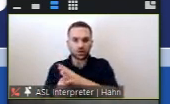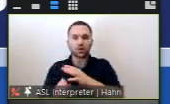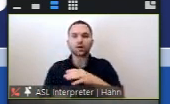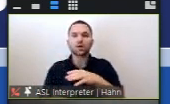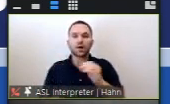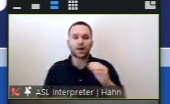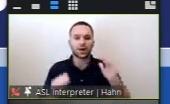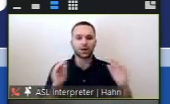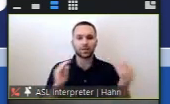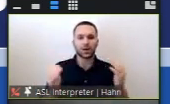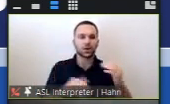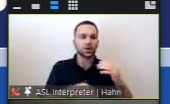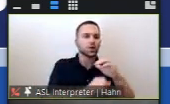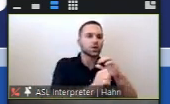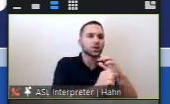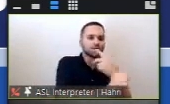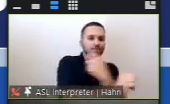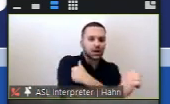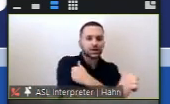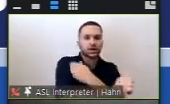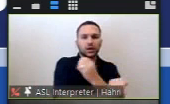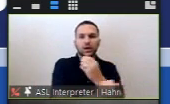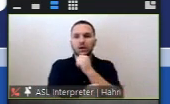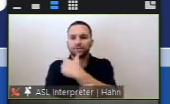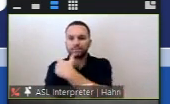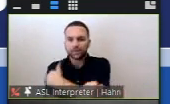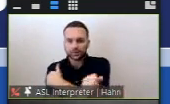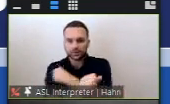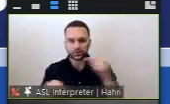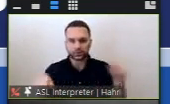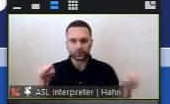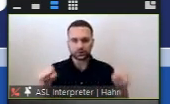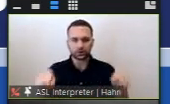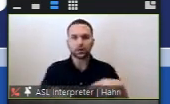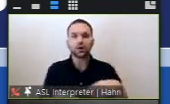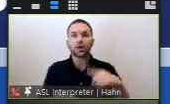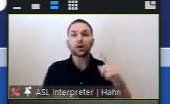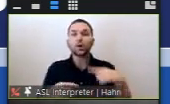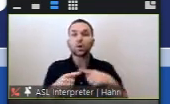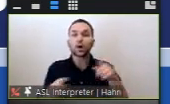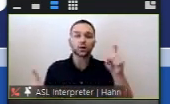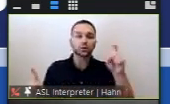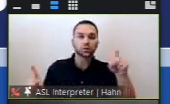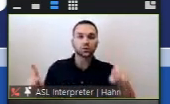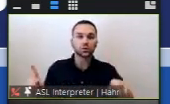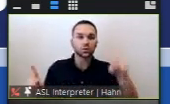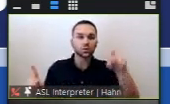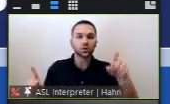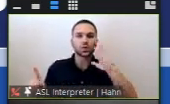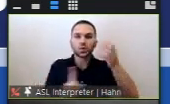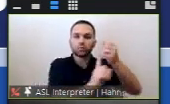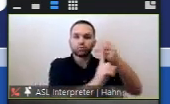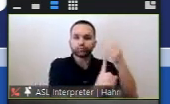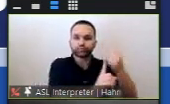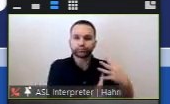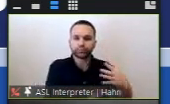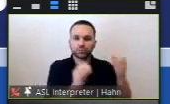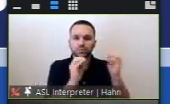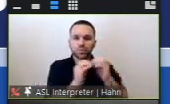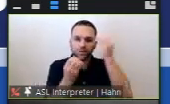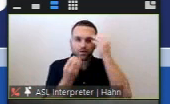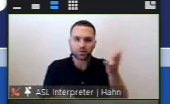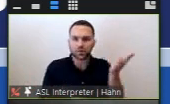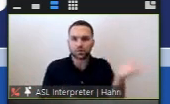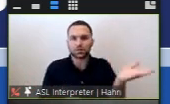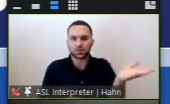individuals. As always, on our website, when you hover on these graphics, what you'll see is more detailed information. And that's what's shown in the white rectangular